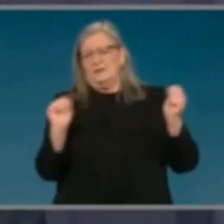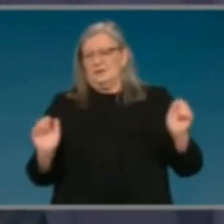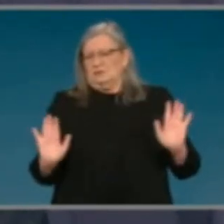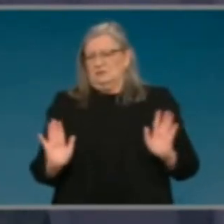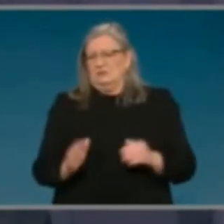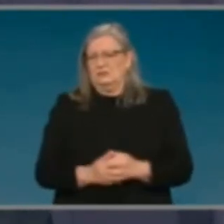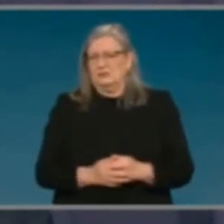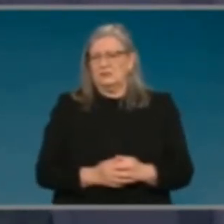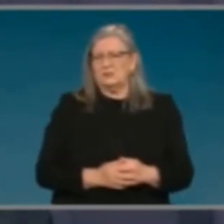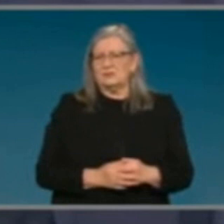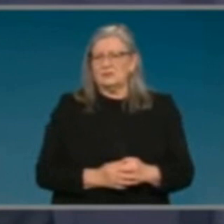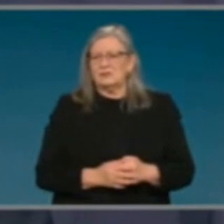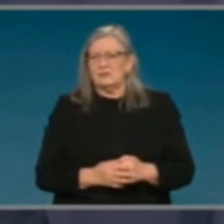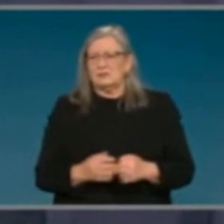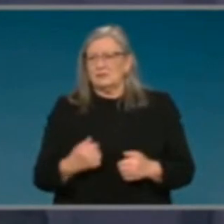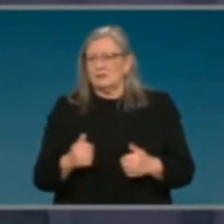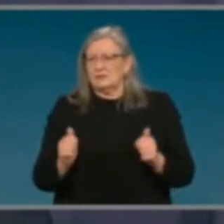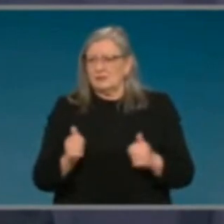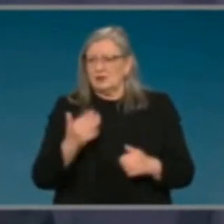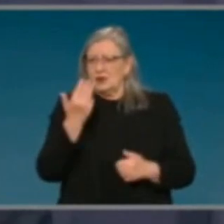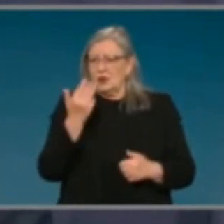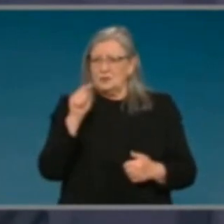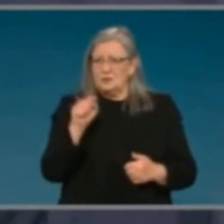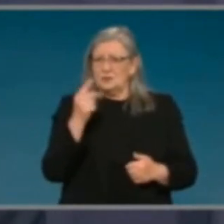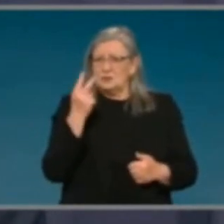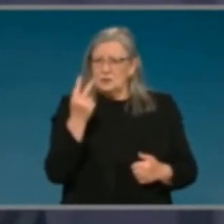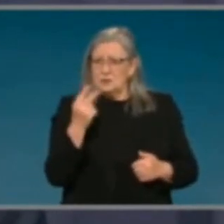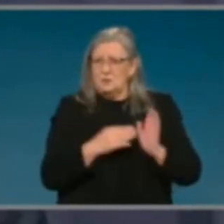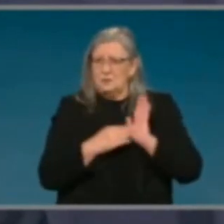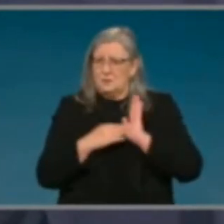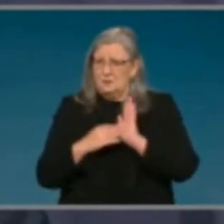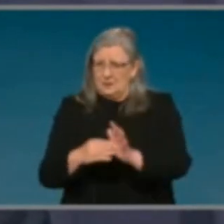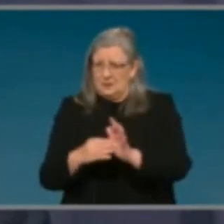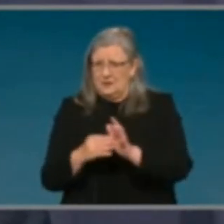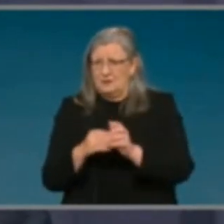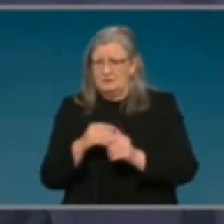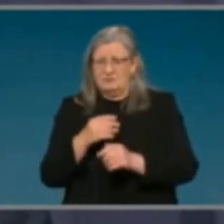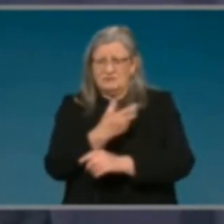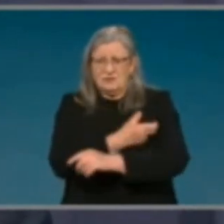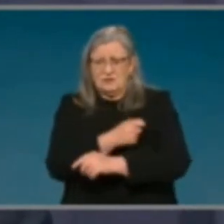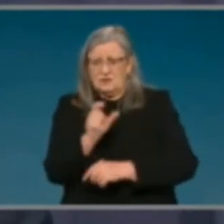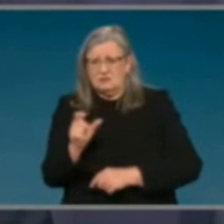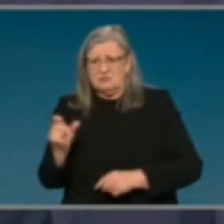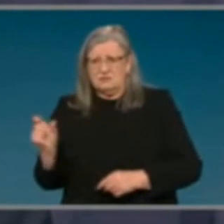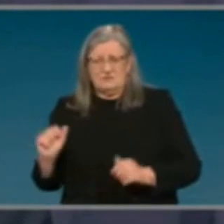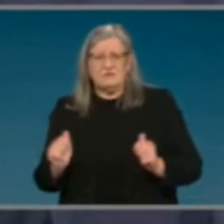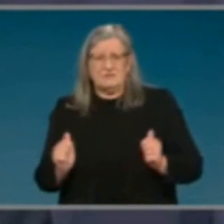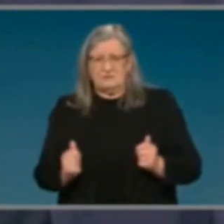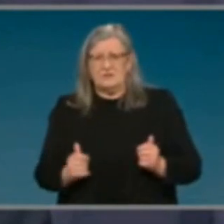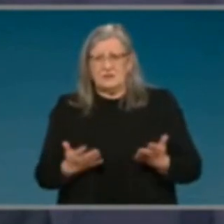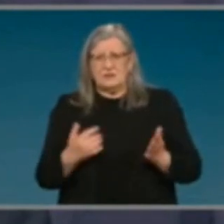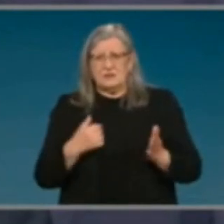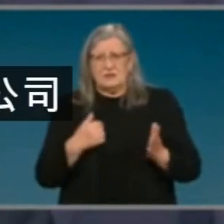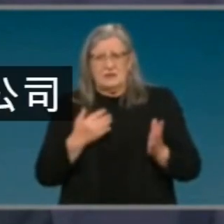already 9.2 million vaccines. We have a commitment to 60 million vaccines. We work